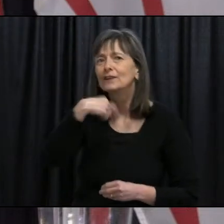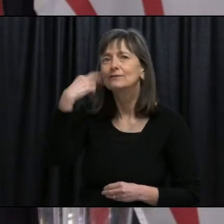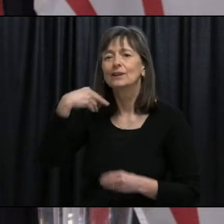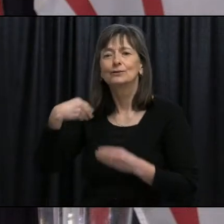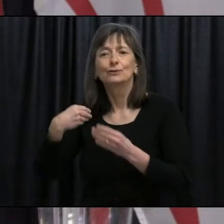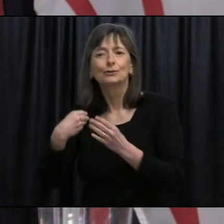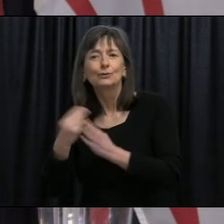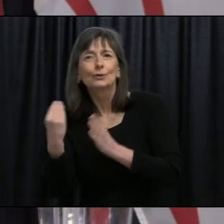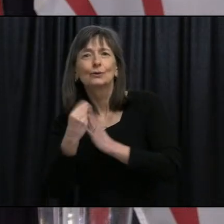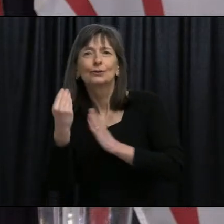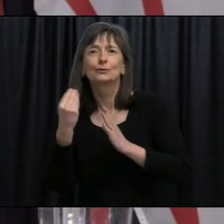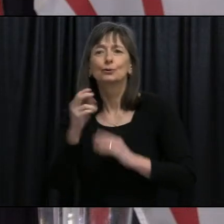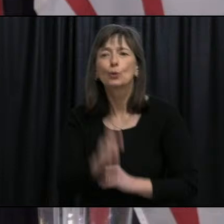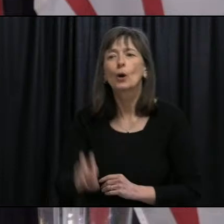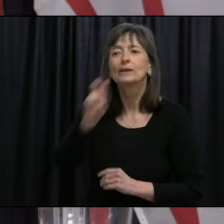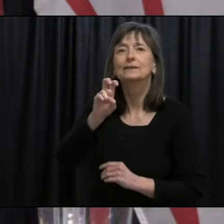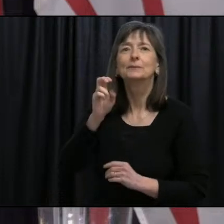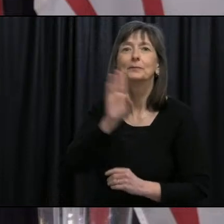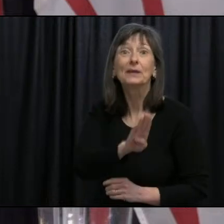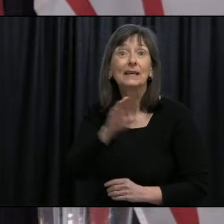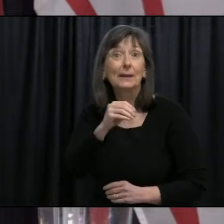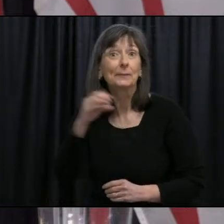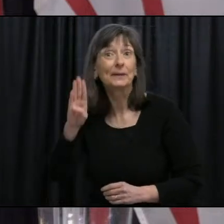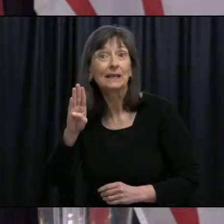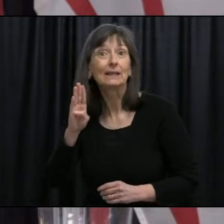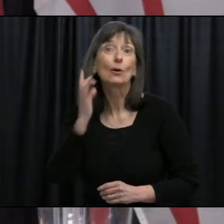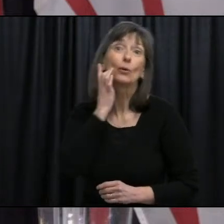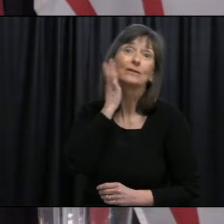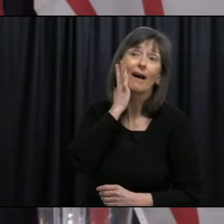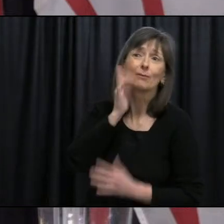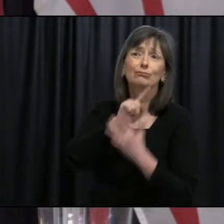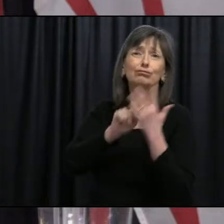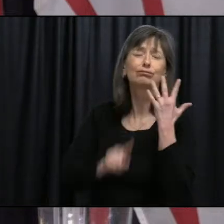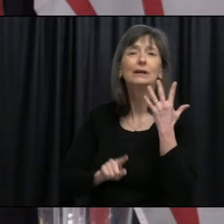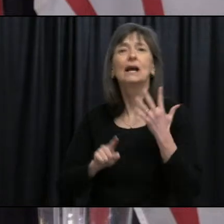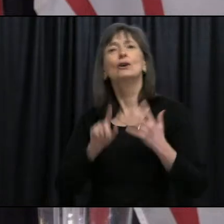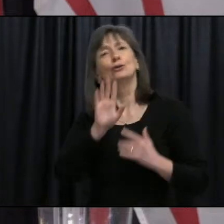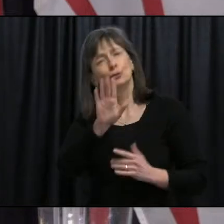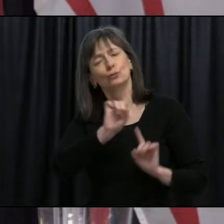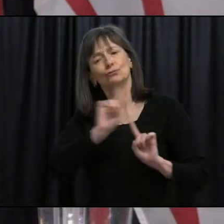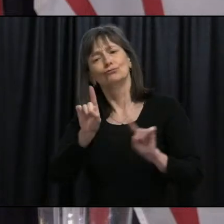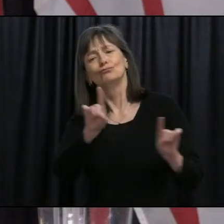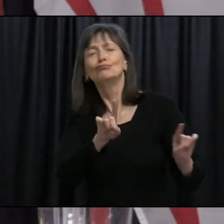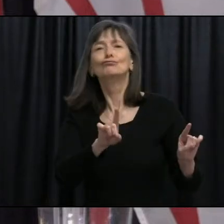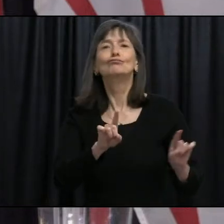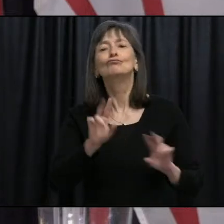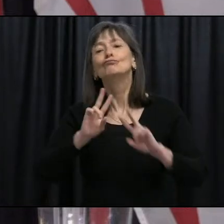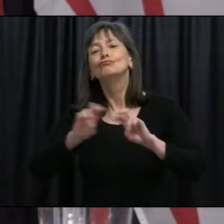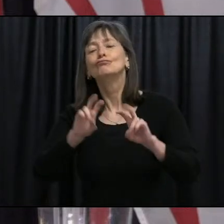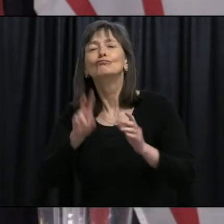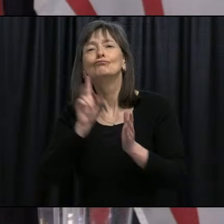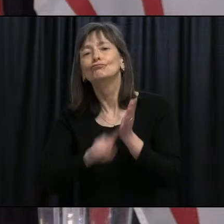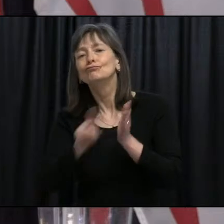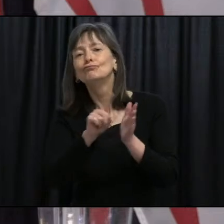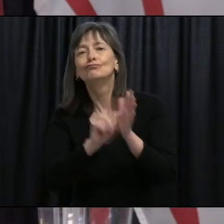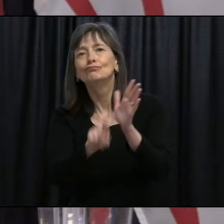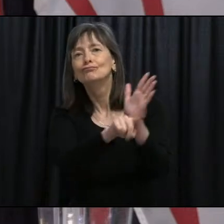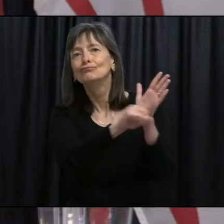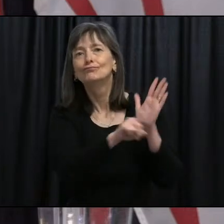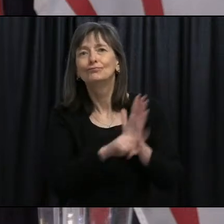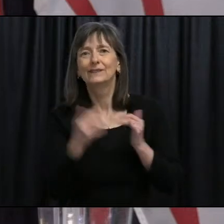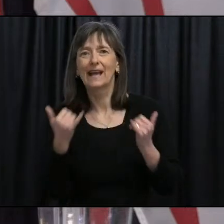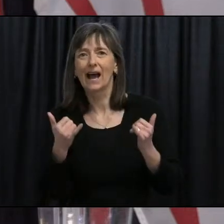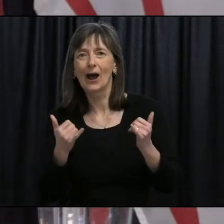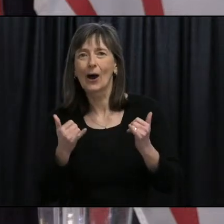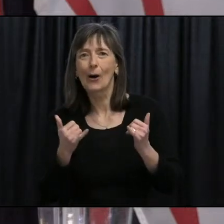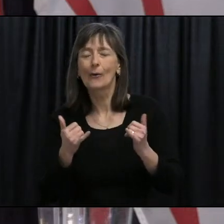shops, tourism operators, B&Bs, hotels, and inns. Your resilience and dedication throughout the pandemic has tested your resolve, and I